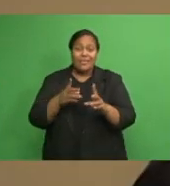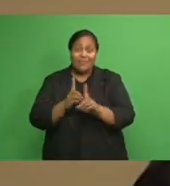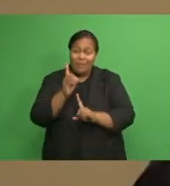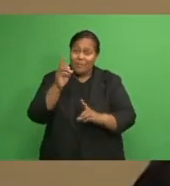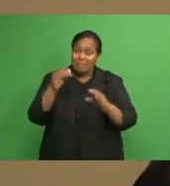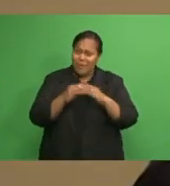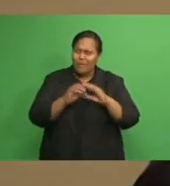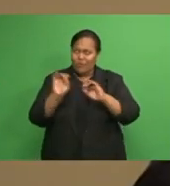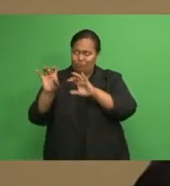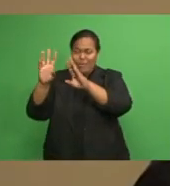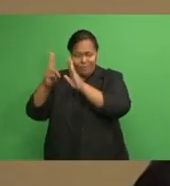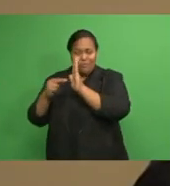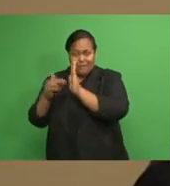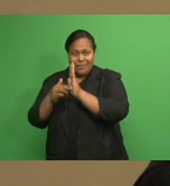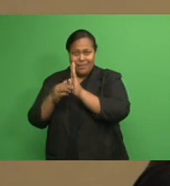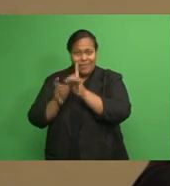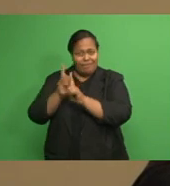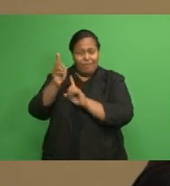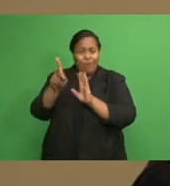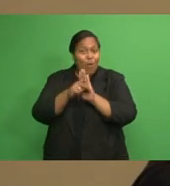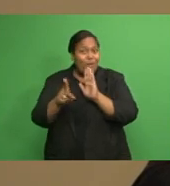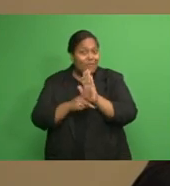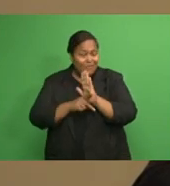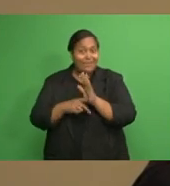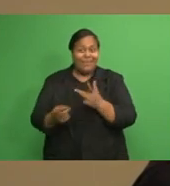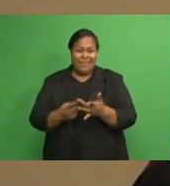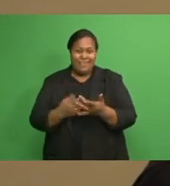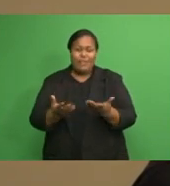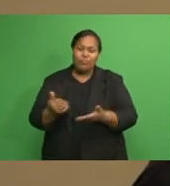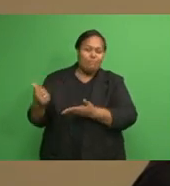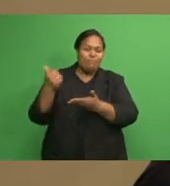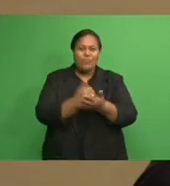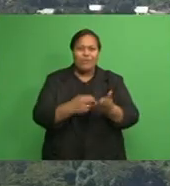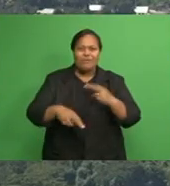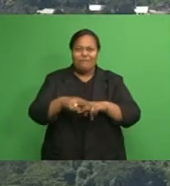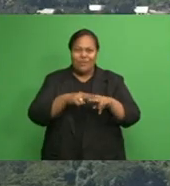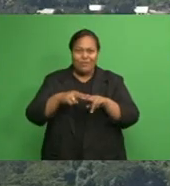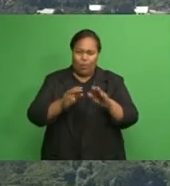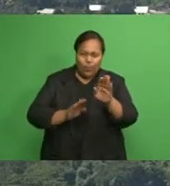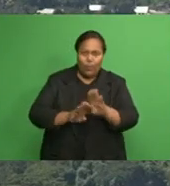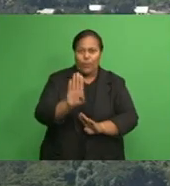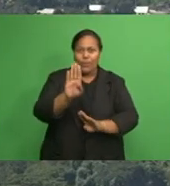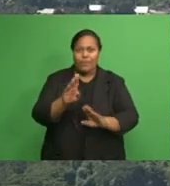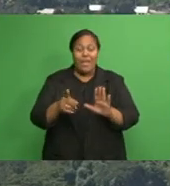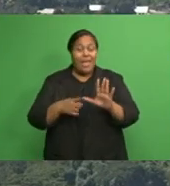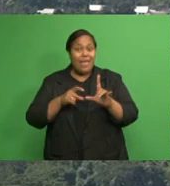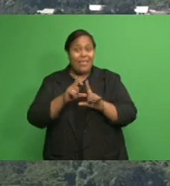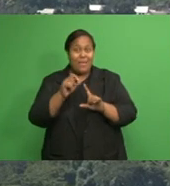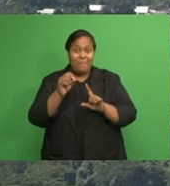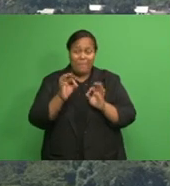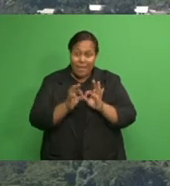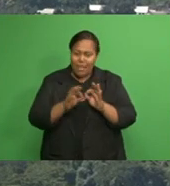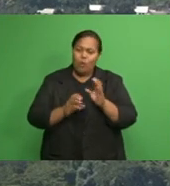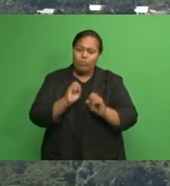Australia and New Zealand on development policy lending to support Fiji's reform momentum. The ADB is contributing close to